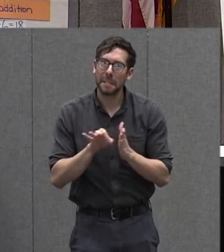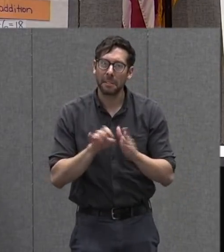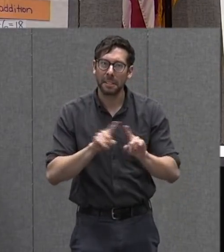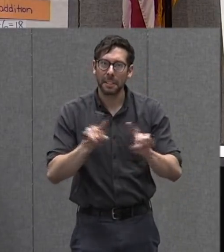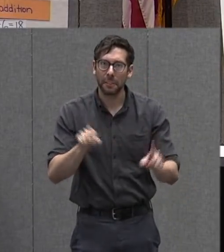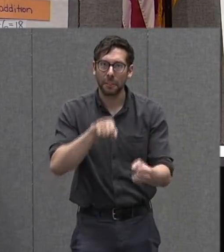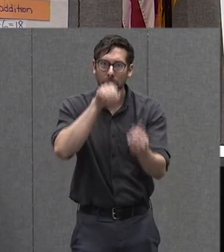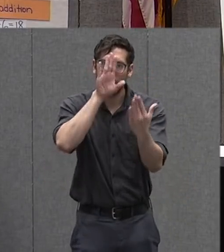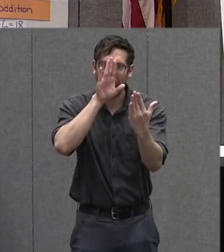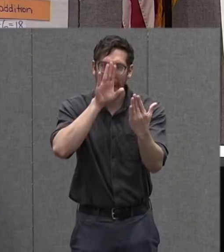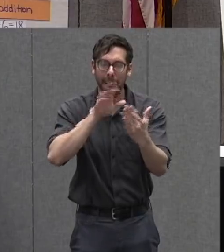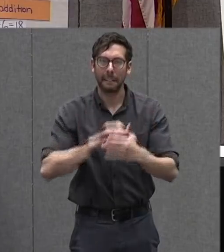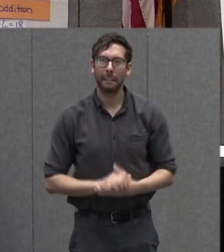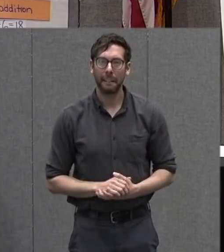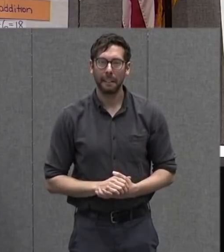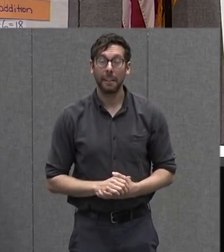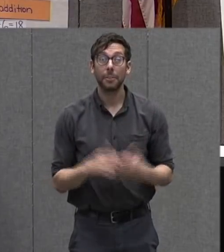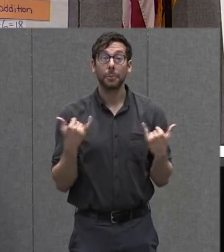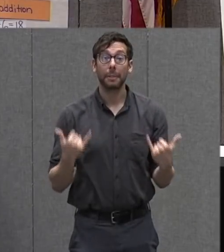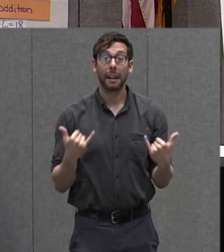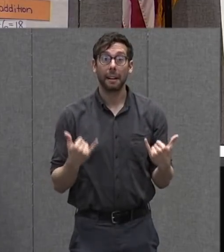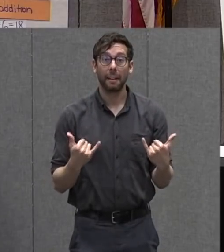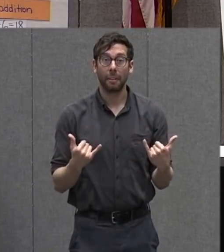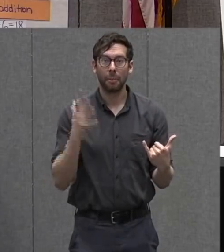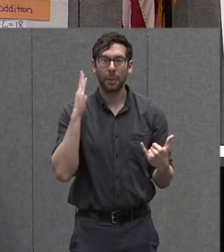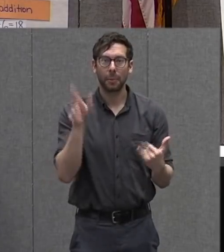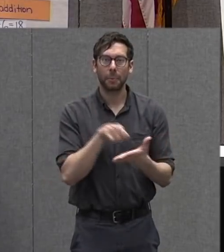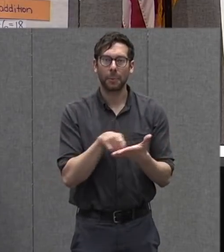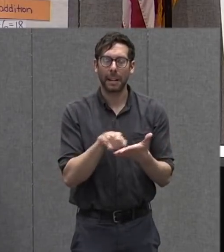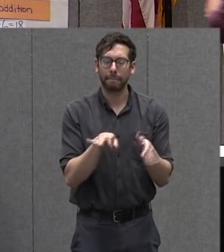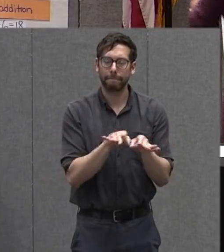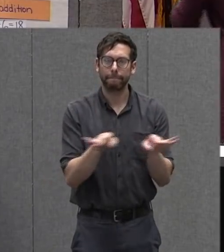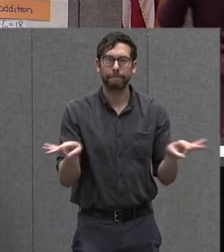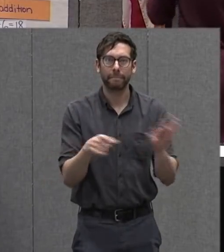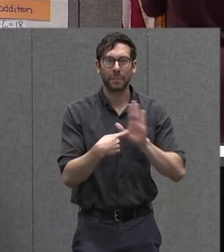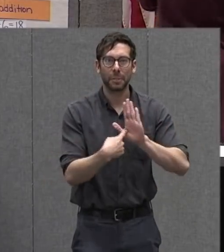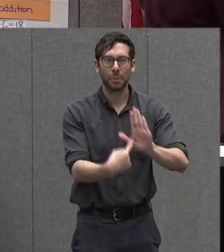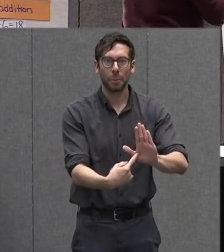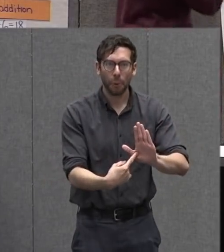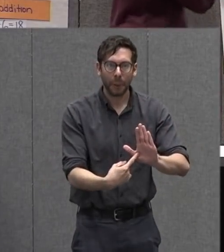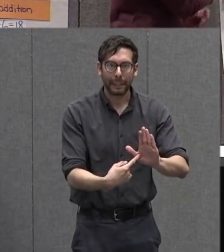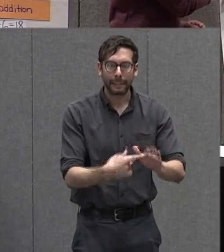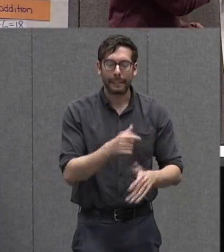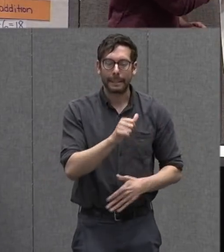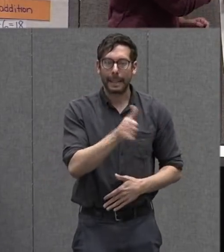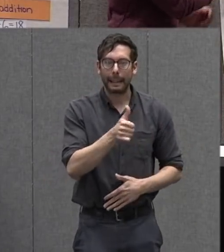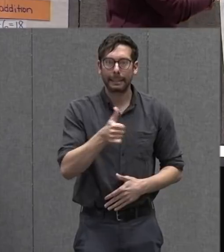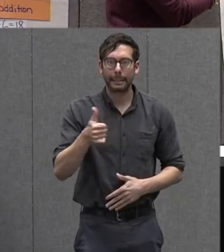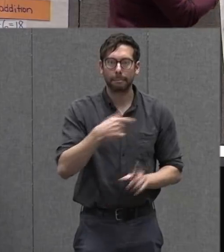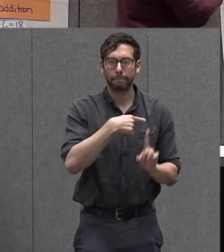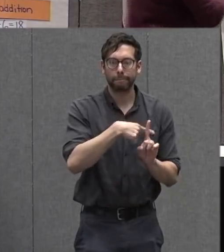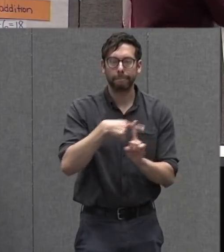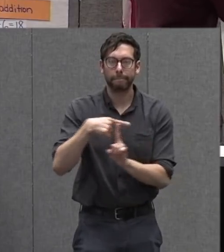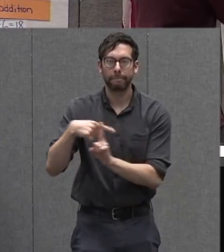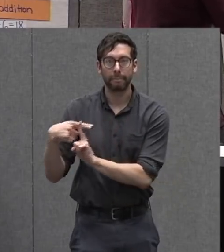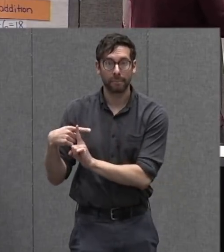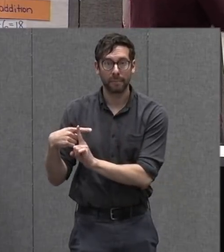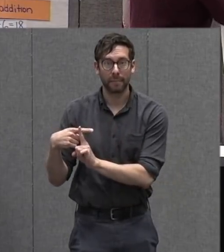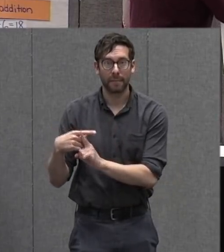skip counted by 10s as repeated addition. We can also show how we put our 5s